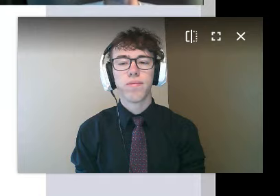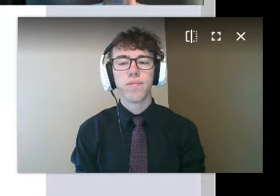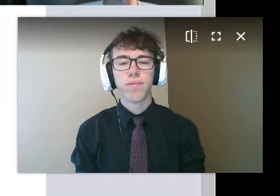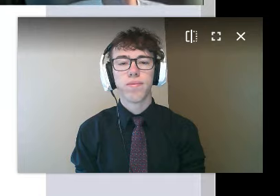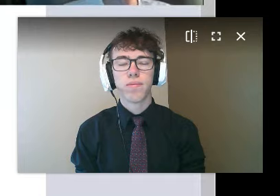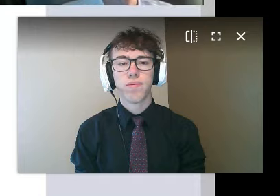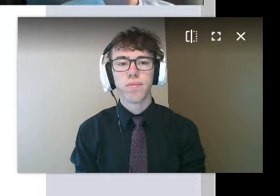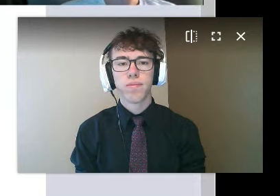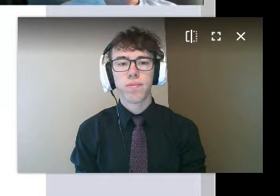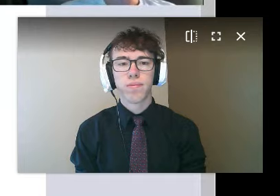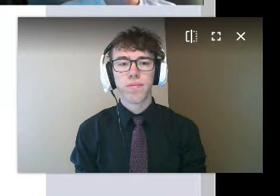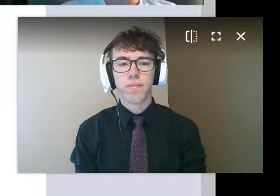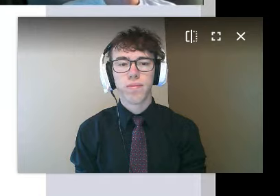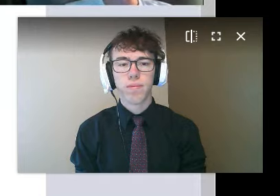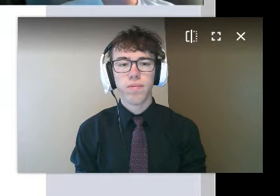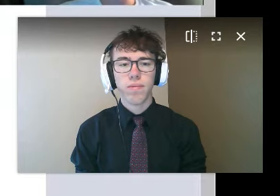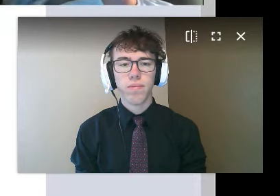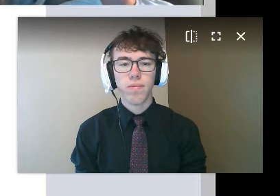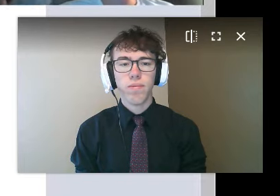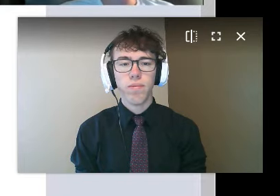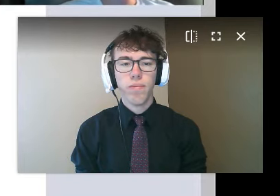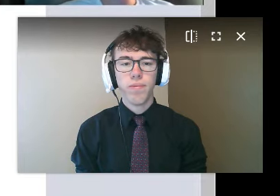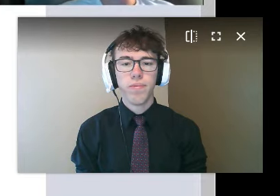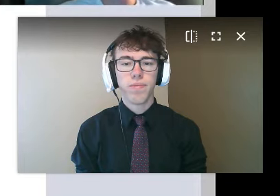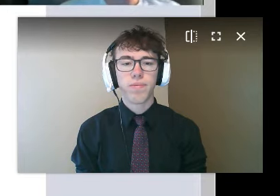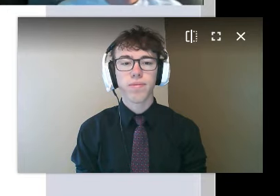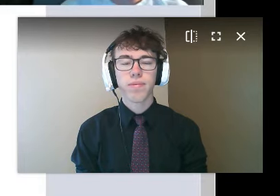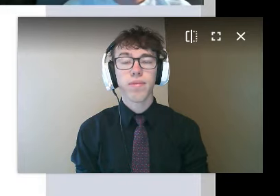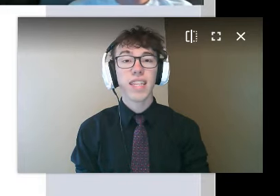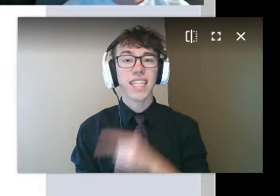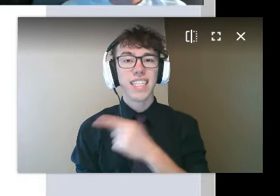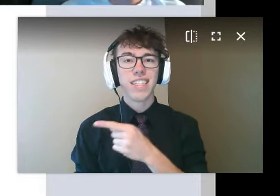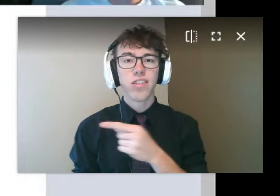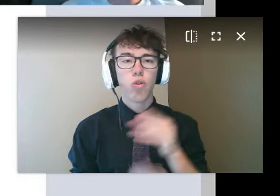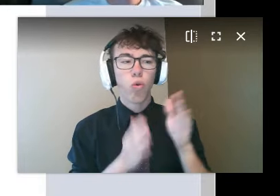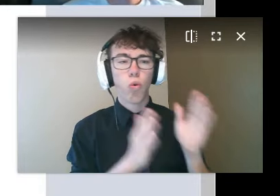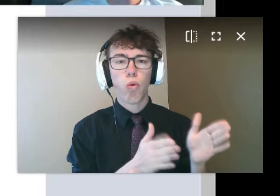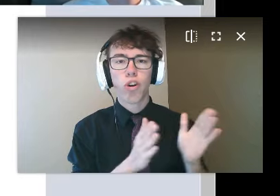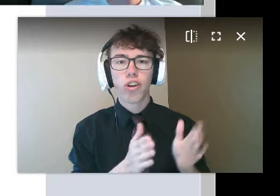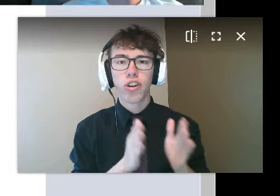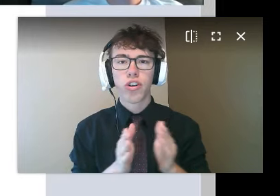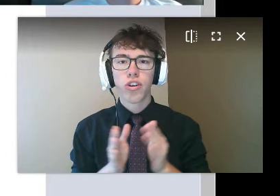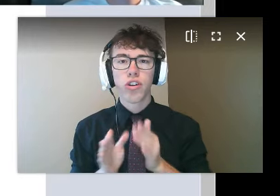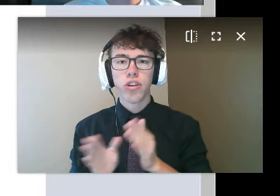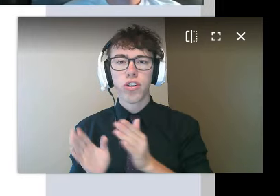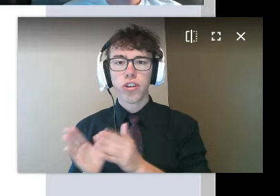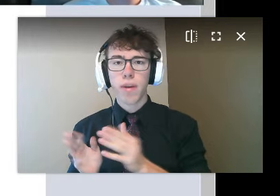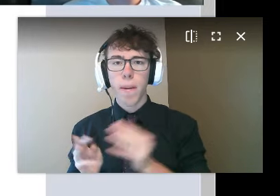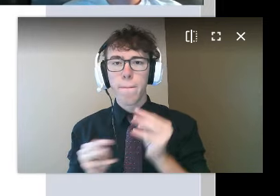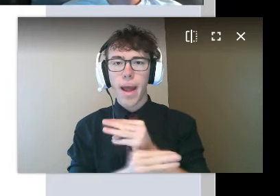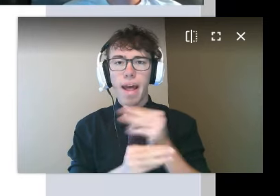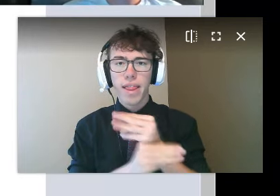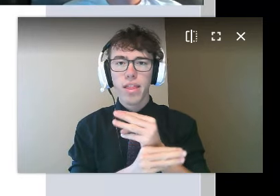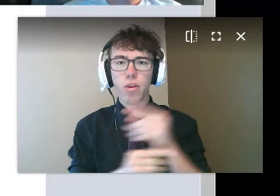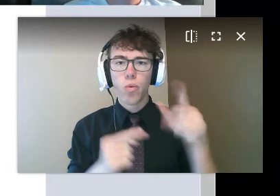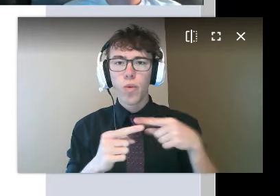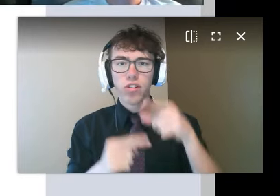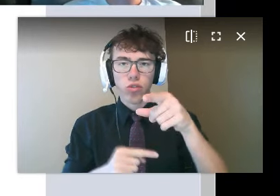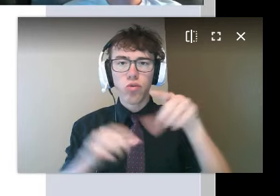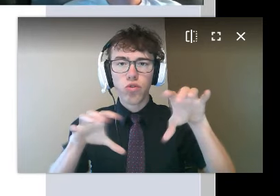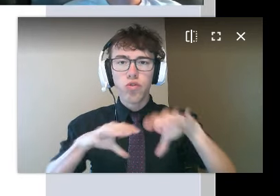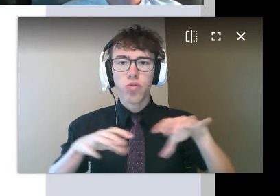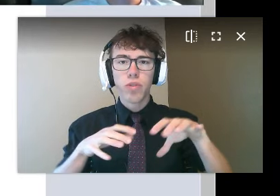Subtraction and addition. Okay, so this is the order that operations are going to happen when you're doing a problem. You're going to start